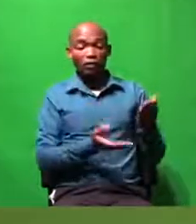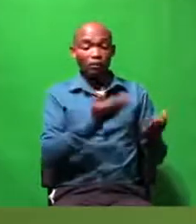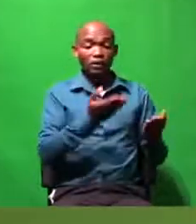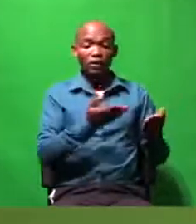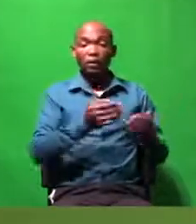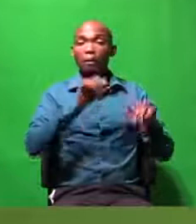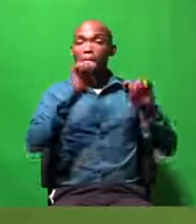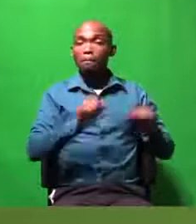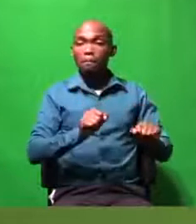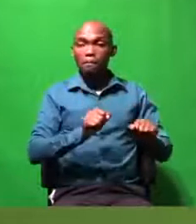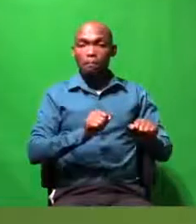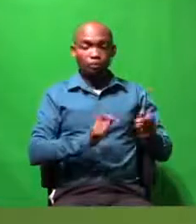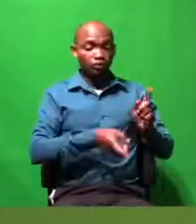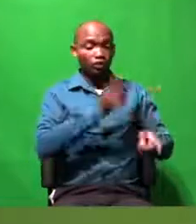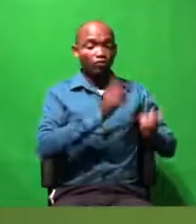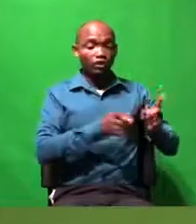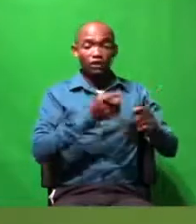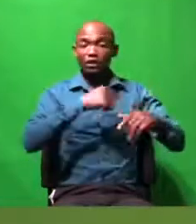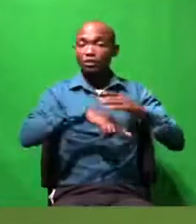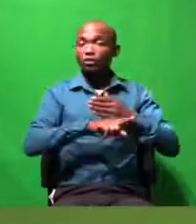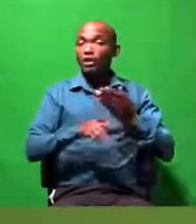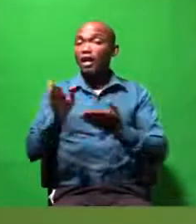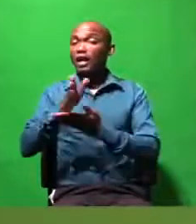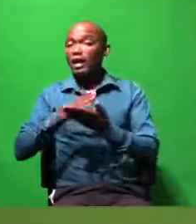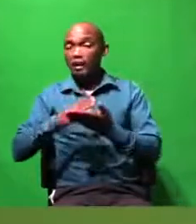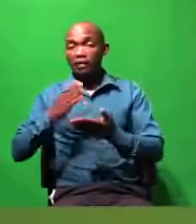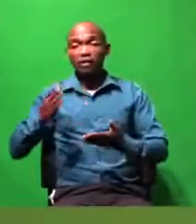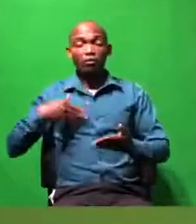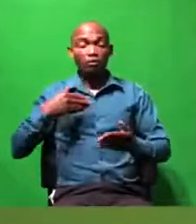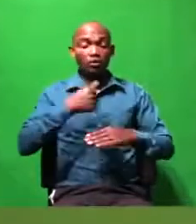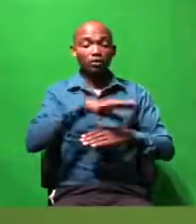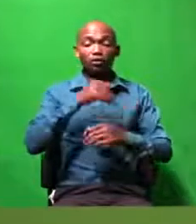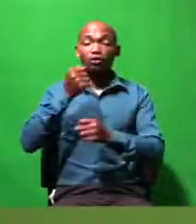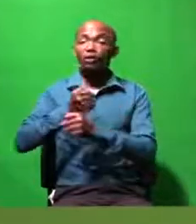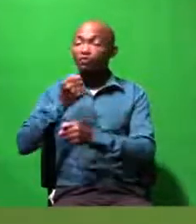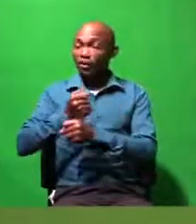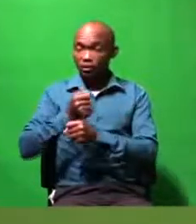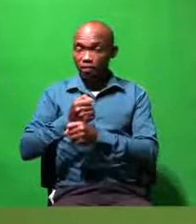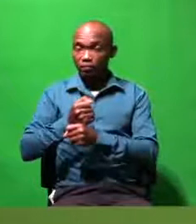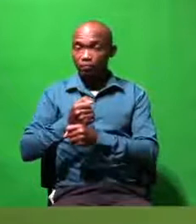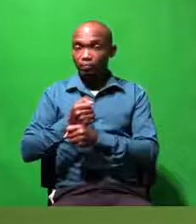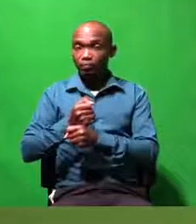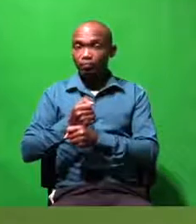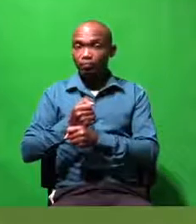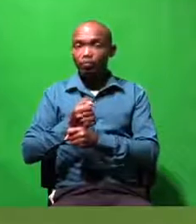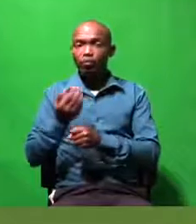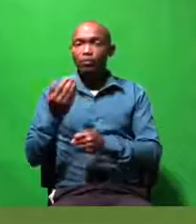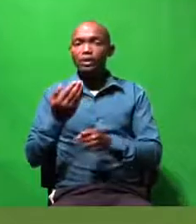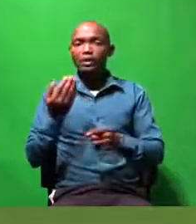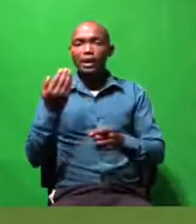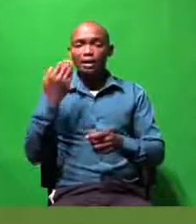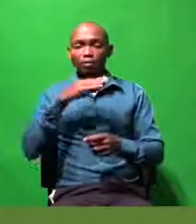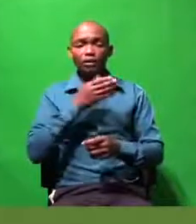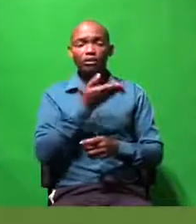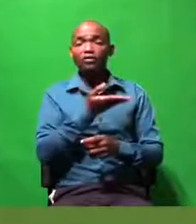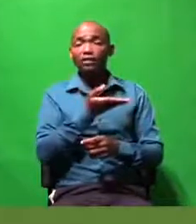be make a pre-visiting to the area in the field. What is the importance of this?